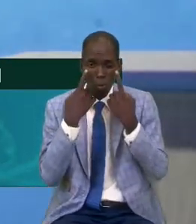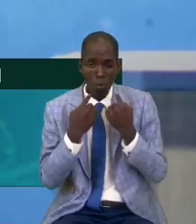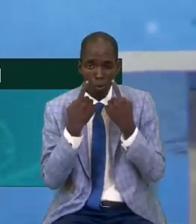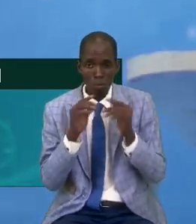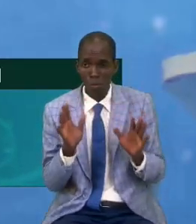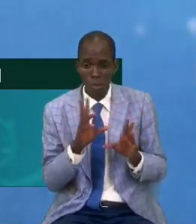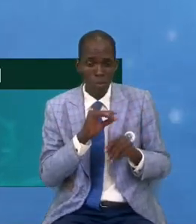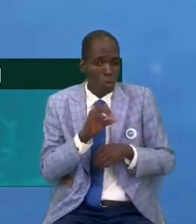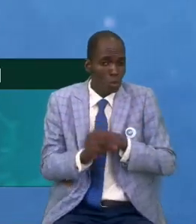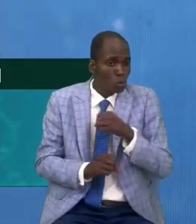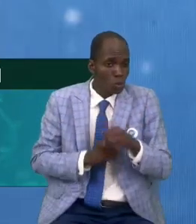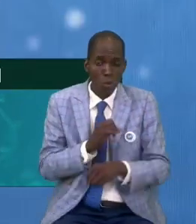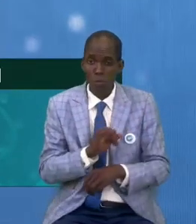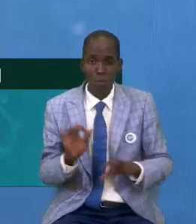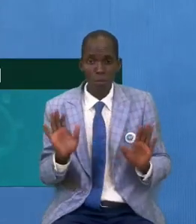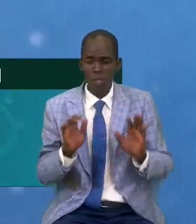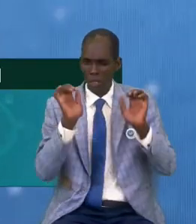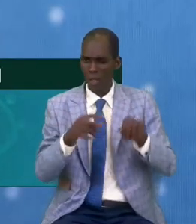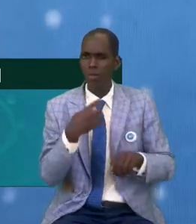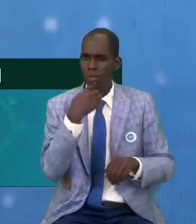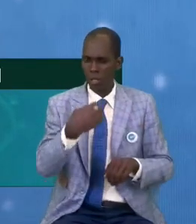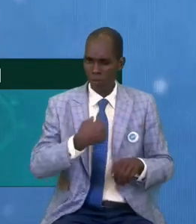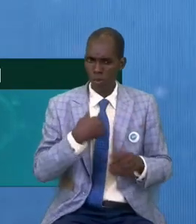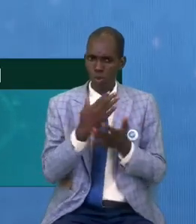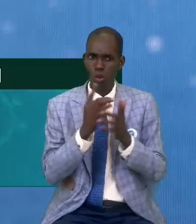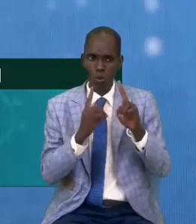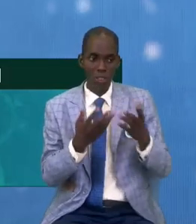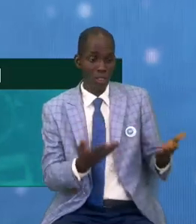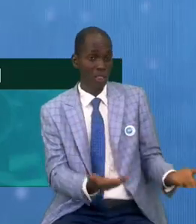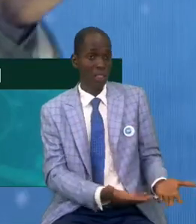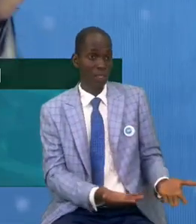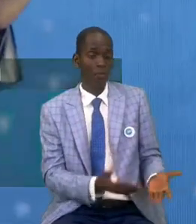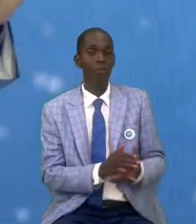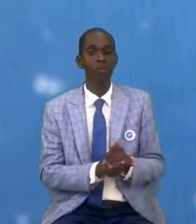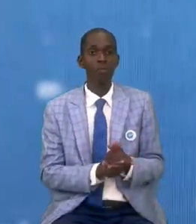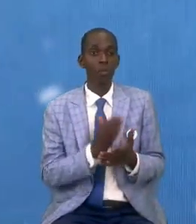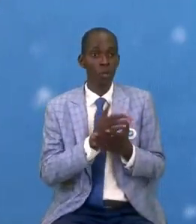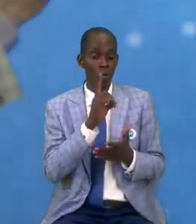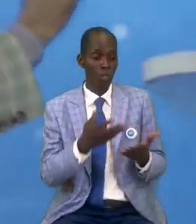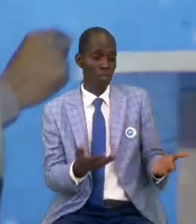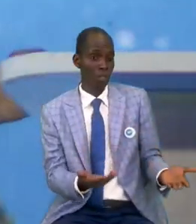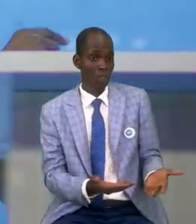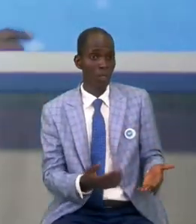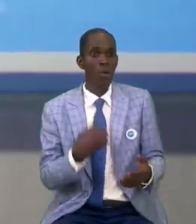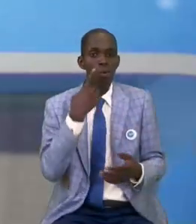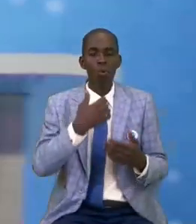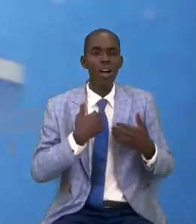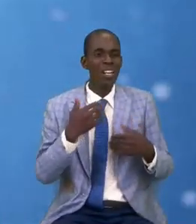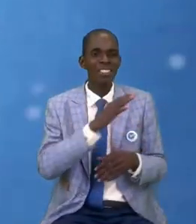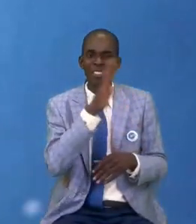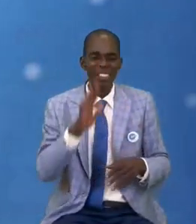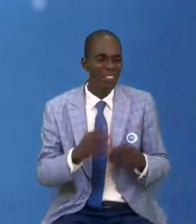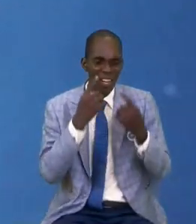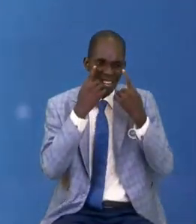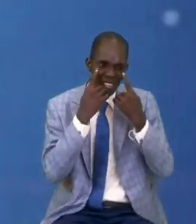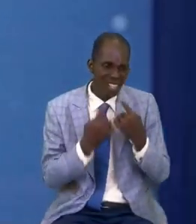Can you give me somebody in this audience who has never cried? Never, never, never cried. Nothing negative has